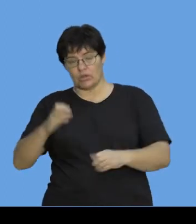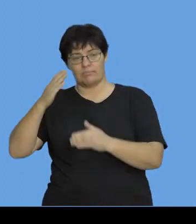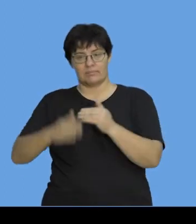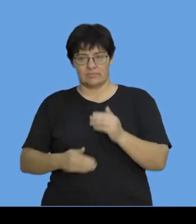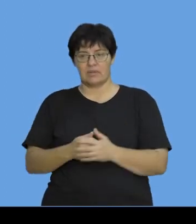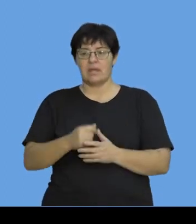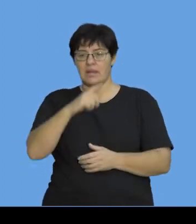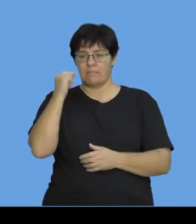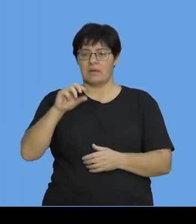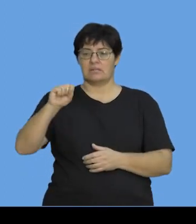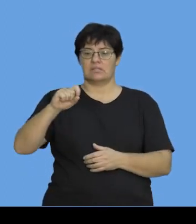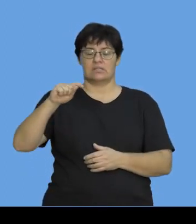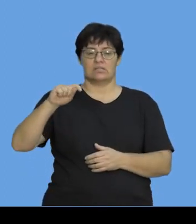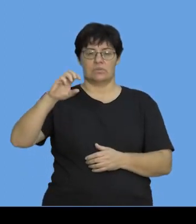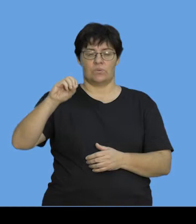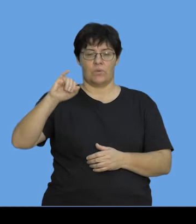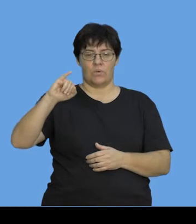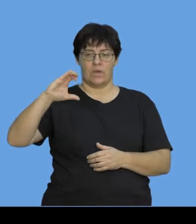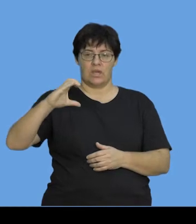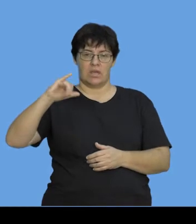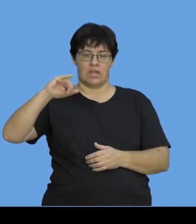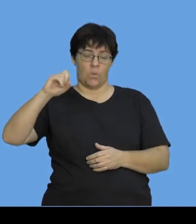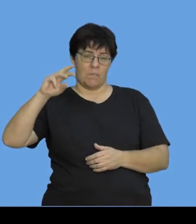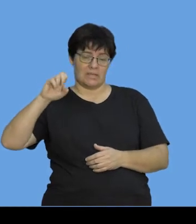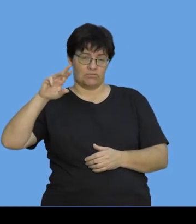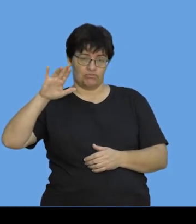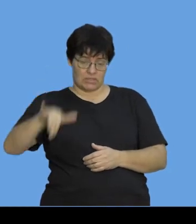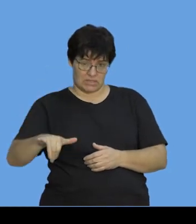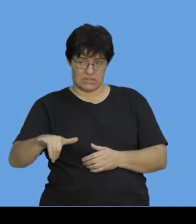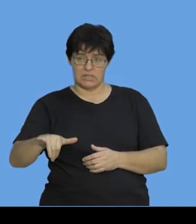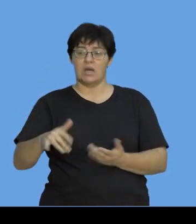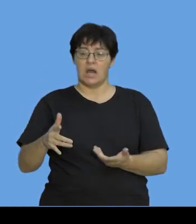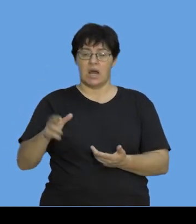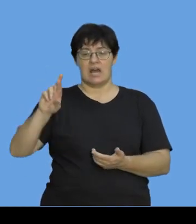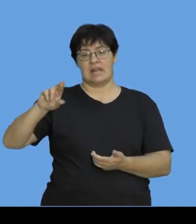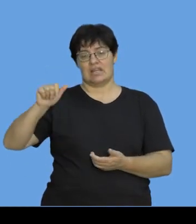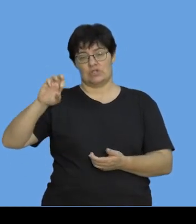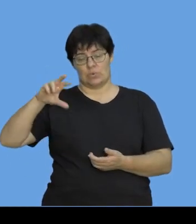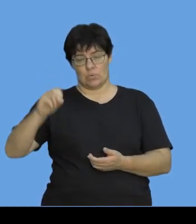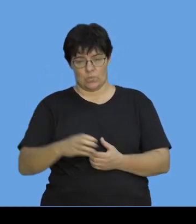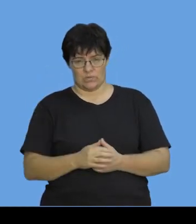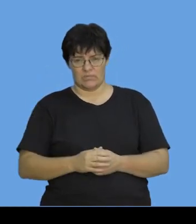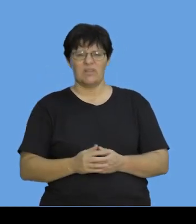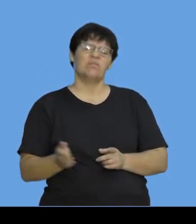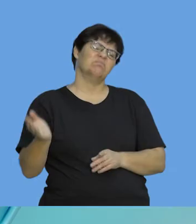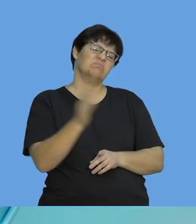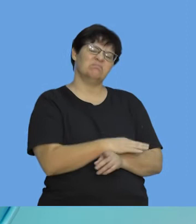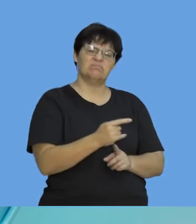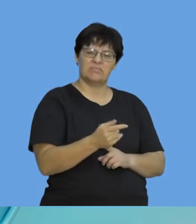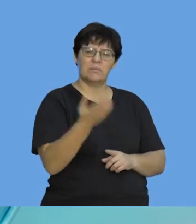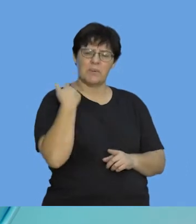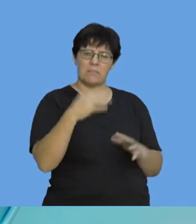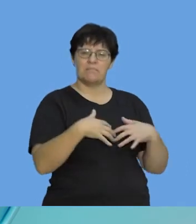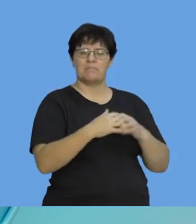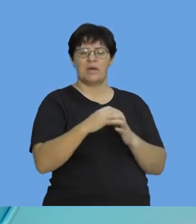called the stoichiometric ratio. So when you react two reactants, let's go back to the example of the